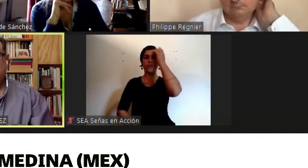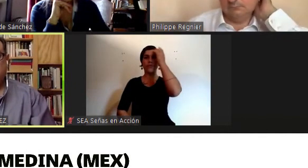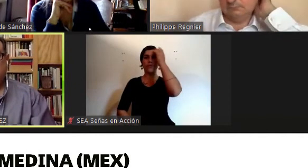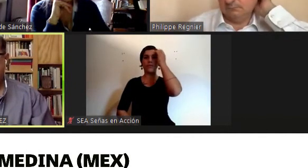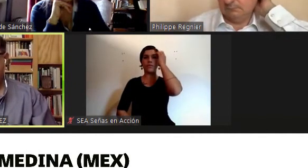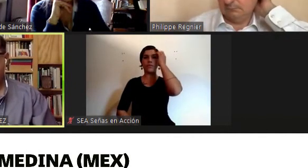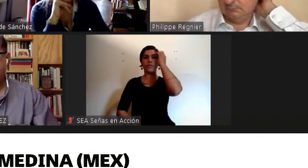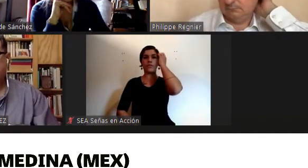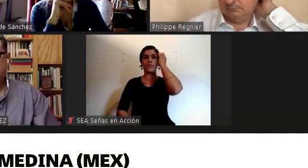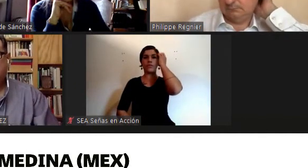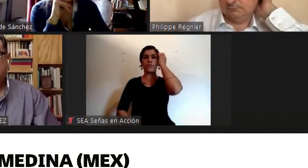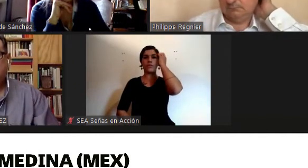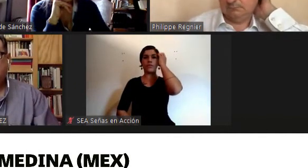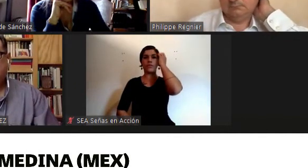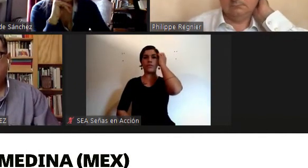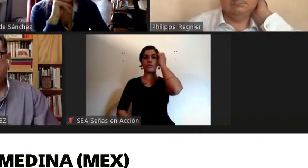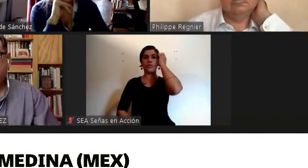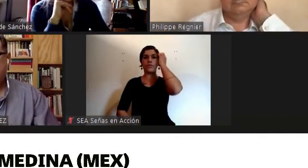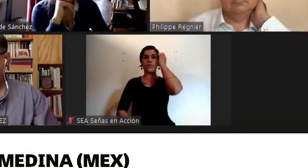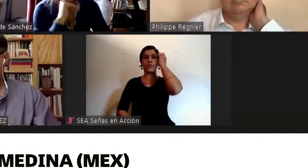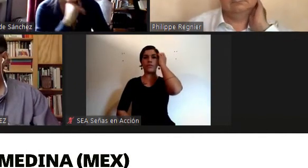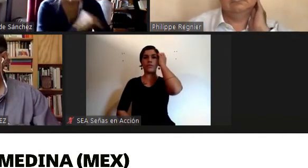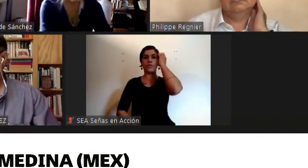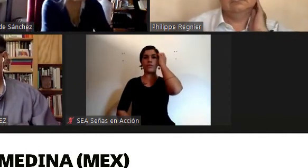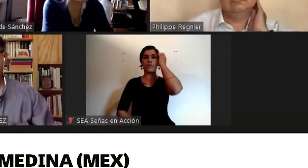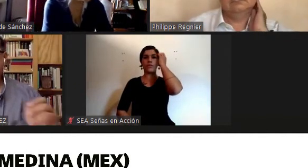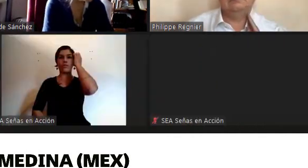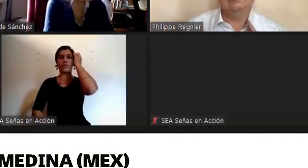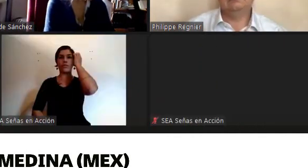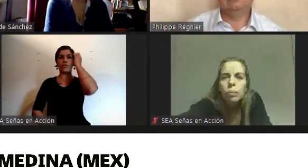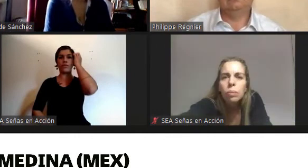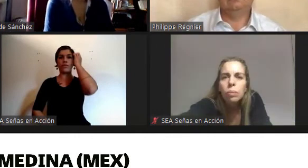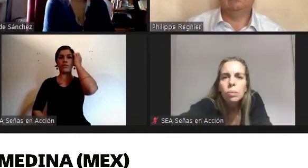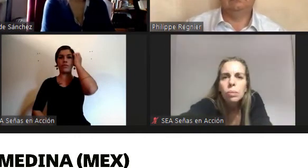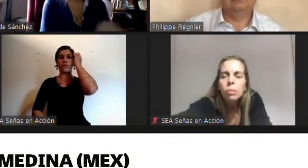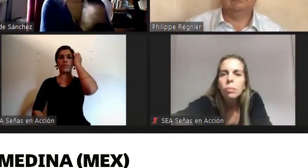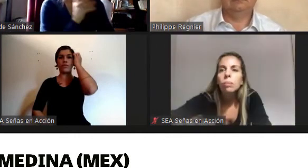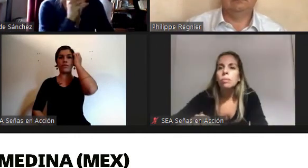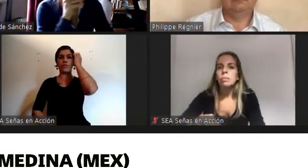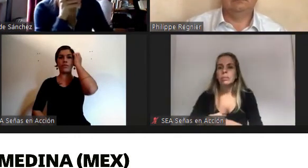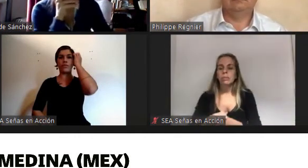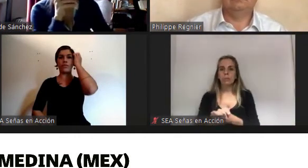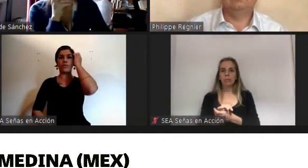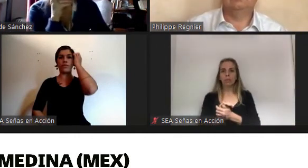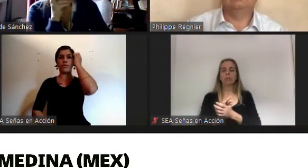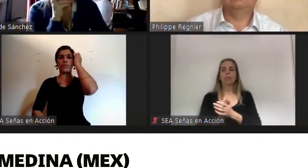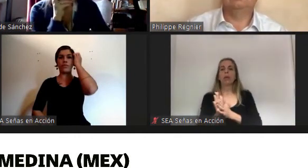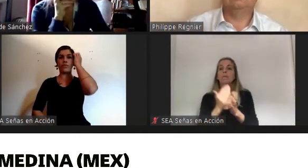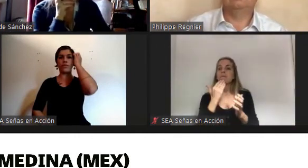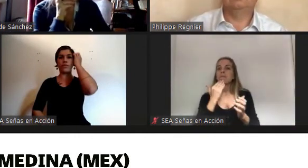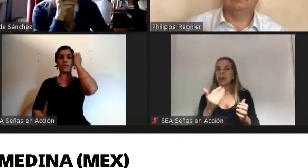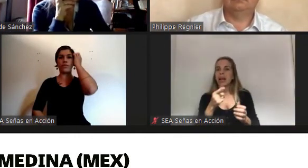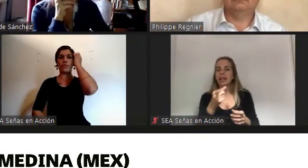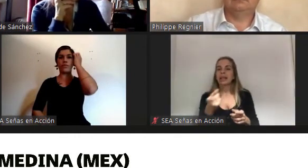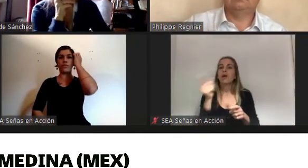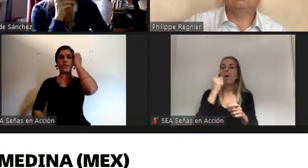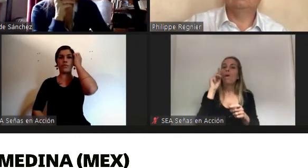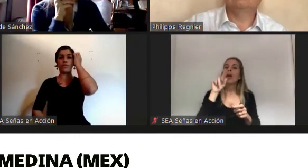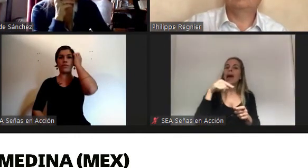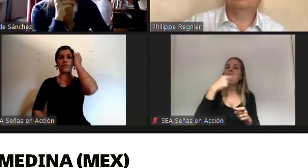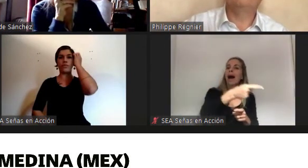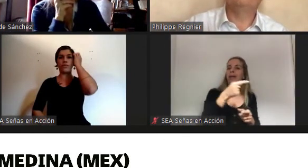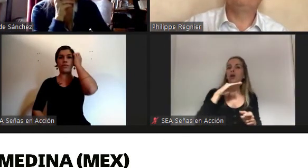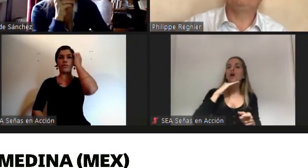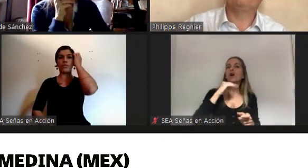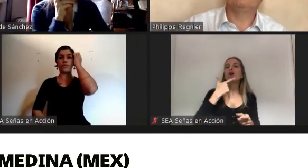be aware of what is around us. Thank you, Cuauhtémoc. He was kind of restless, and I